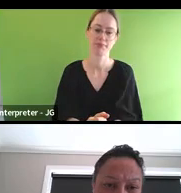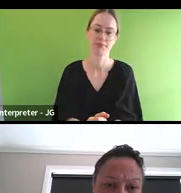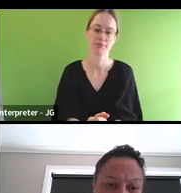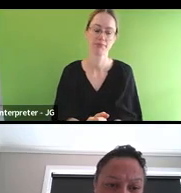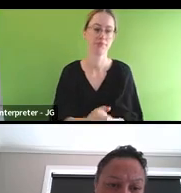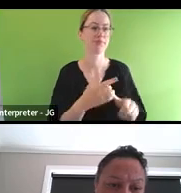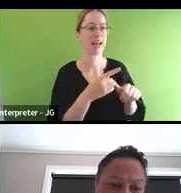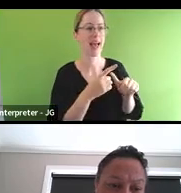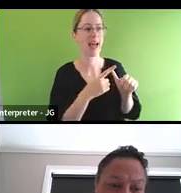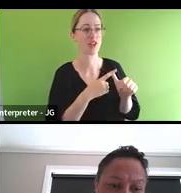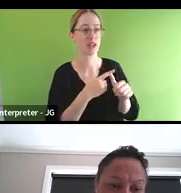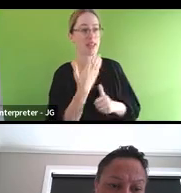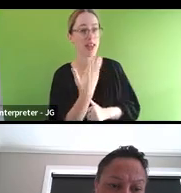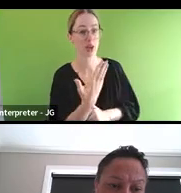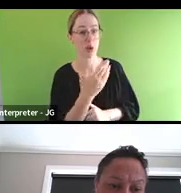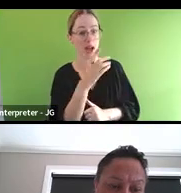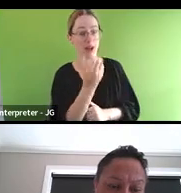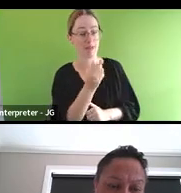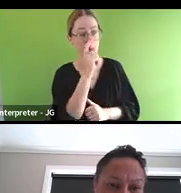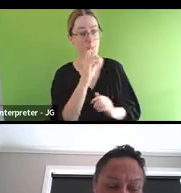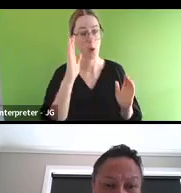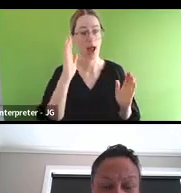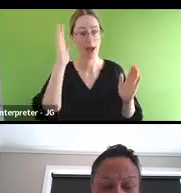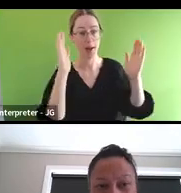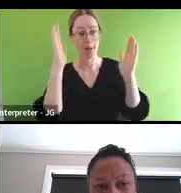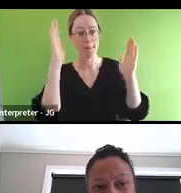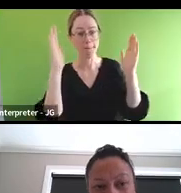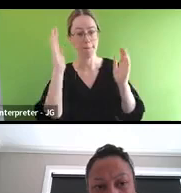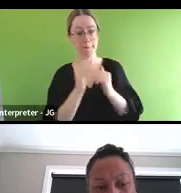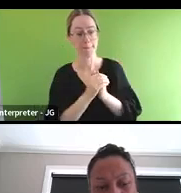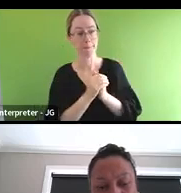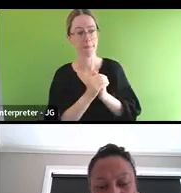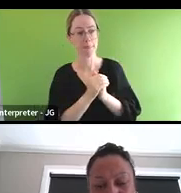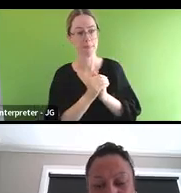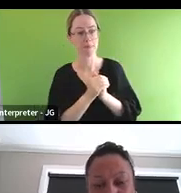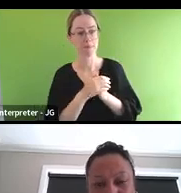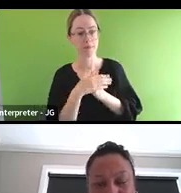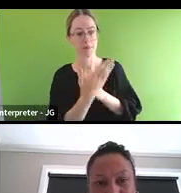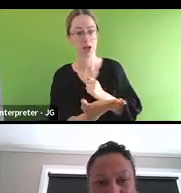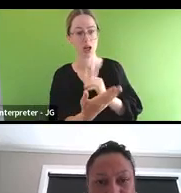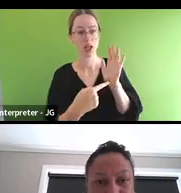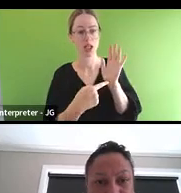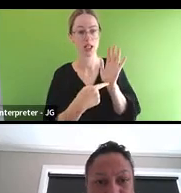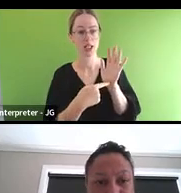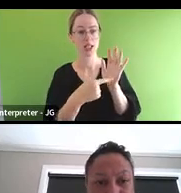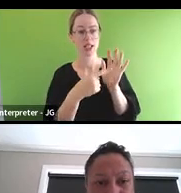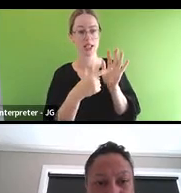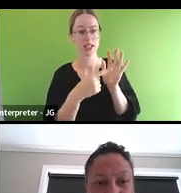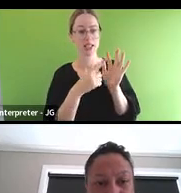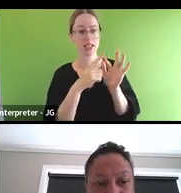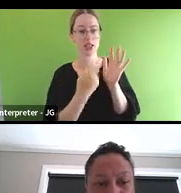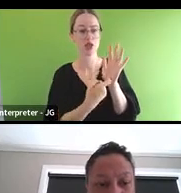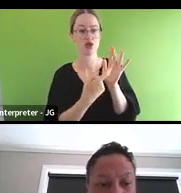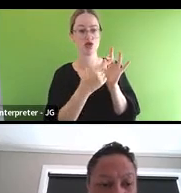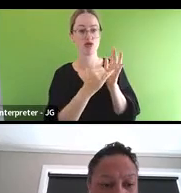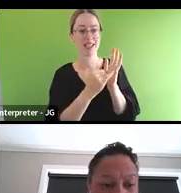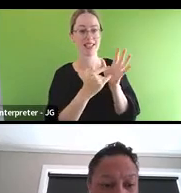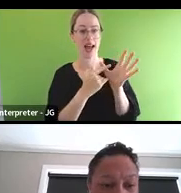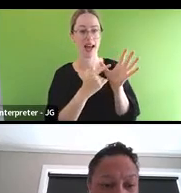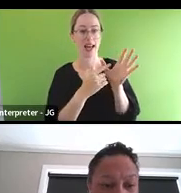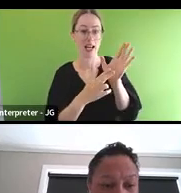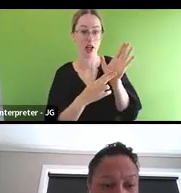Thank you, Sheryl. We've got a couple of questions from the room. So first question is Teresa